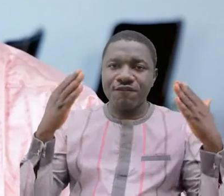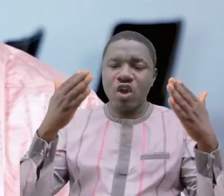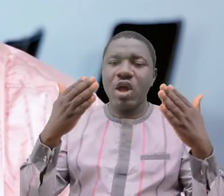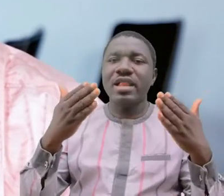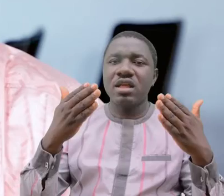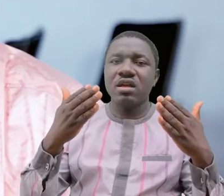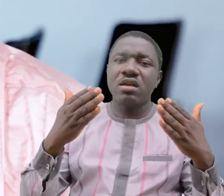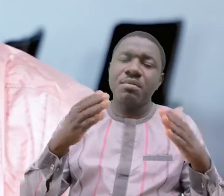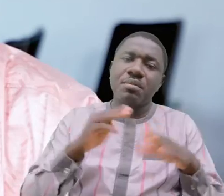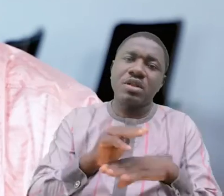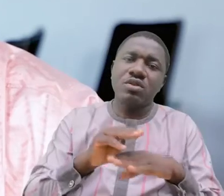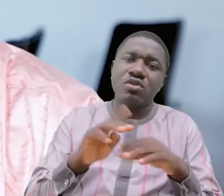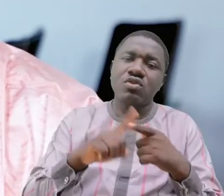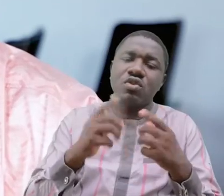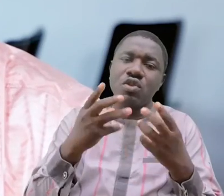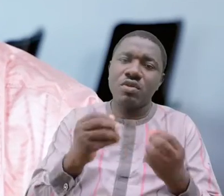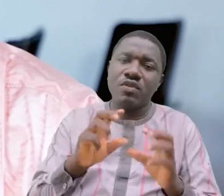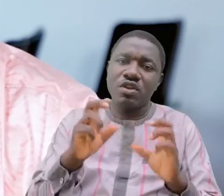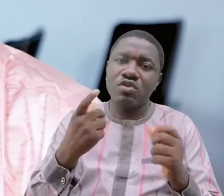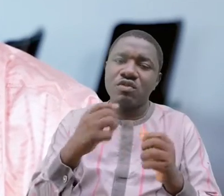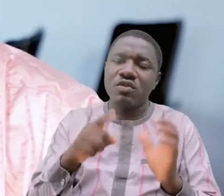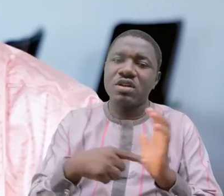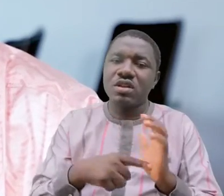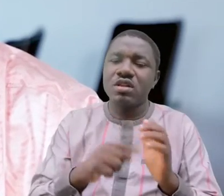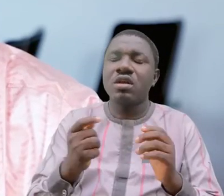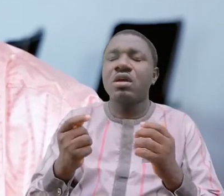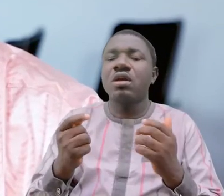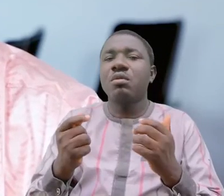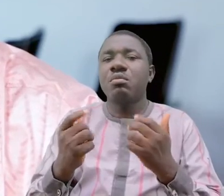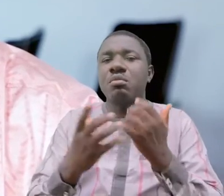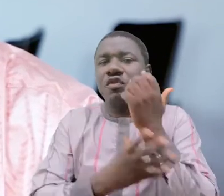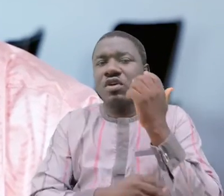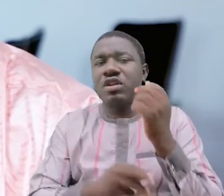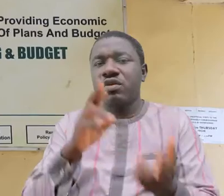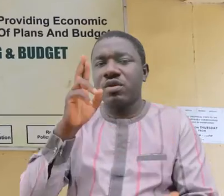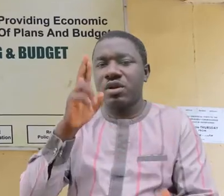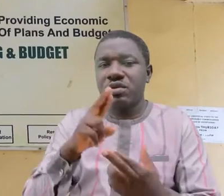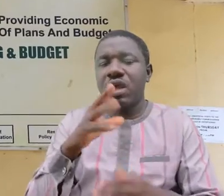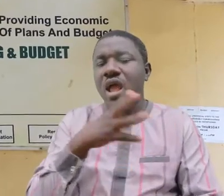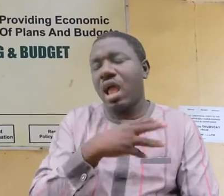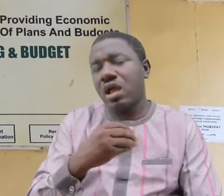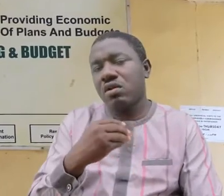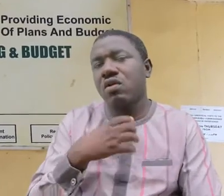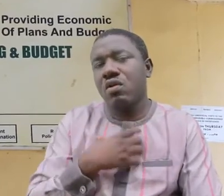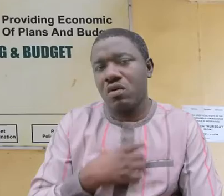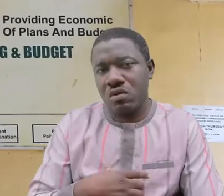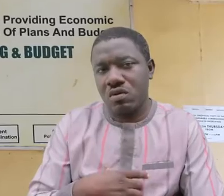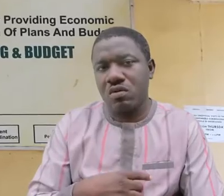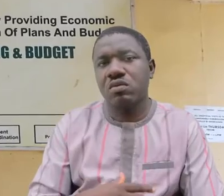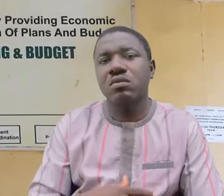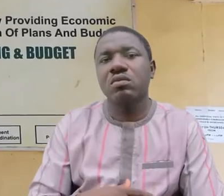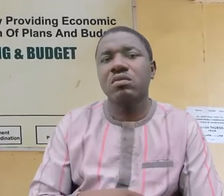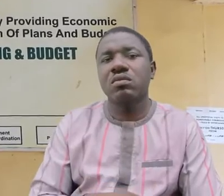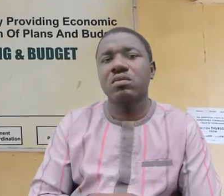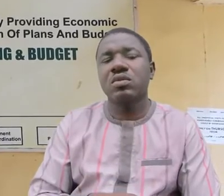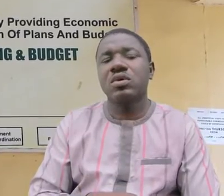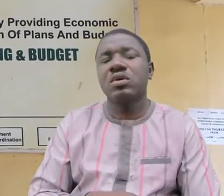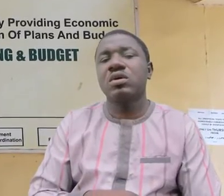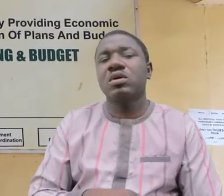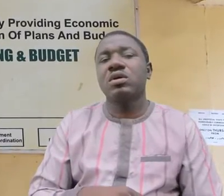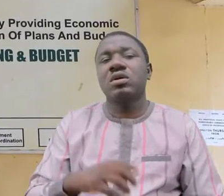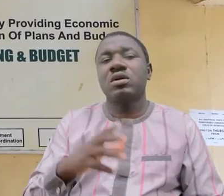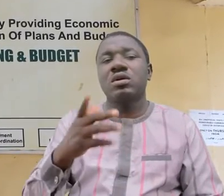critical or focal ministry to address this issue of poverty reduction and